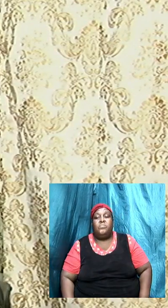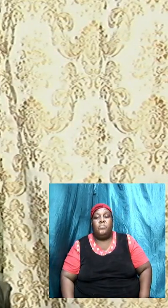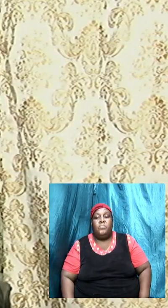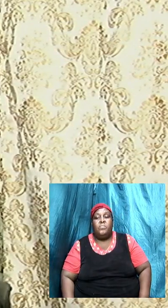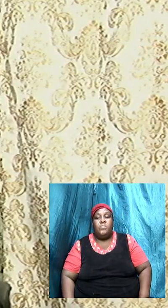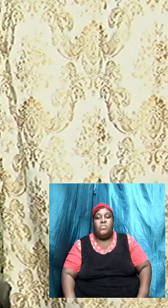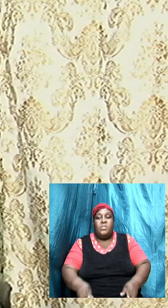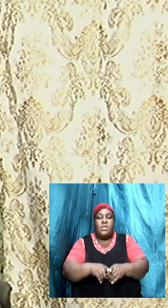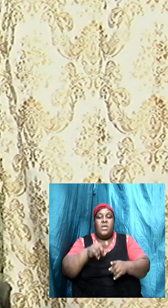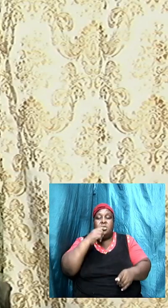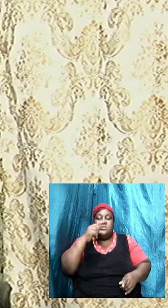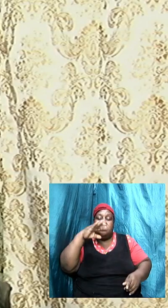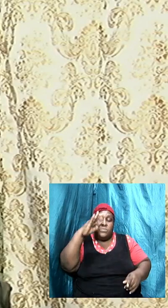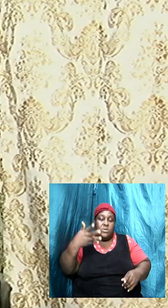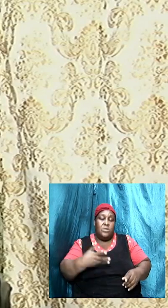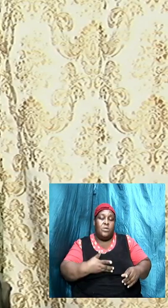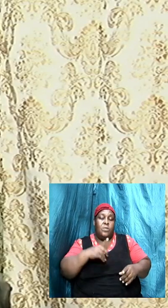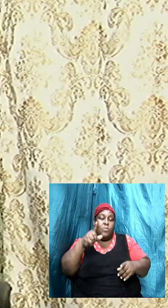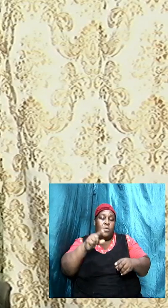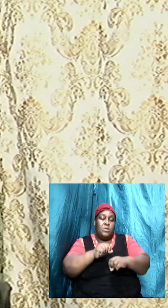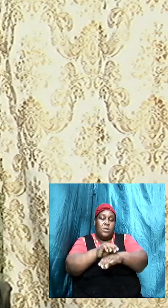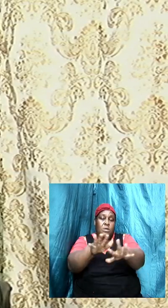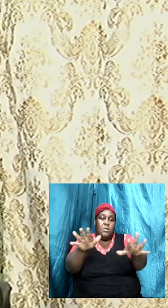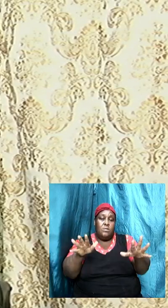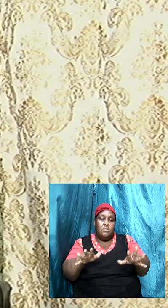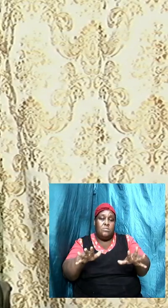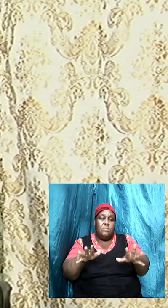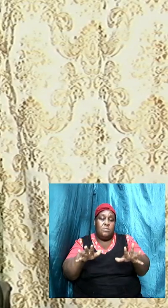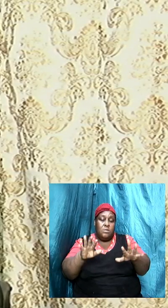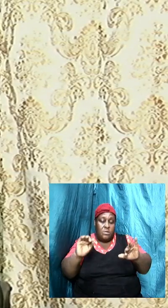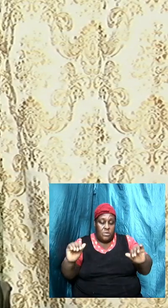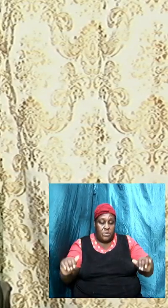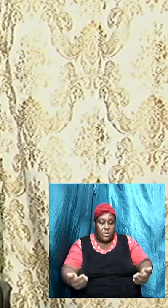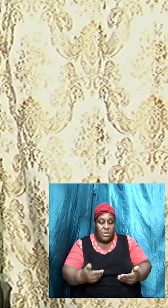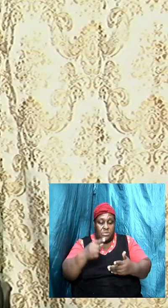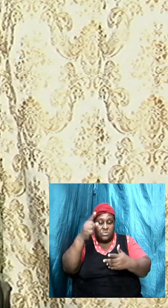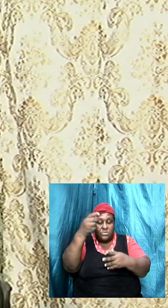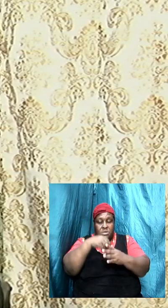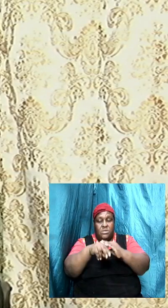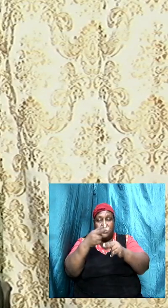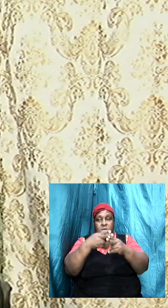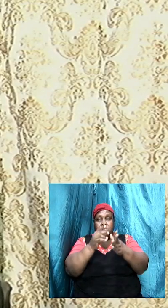said, welcome one and all again. I greet you in the name of Jesus Christ.